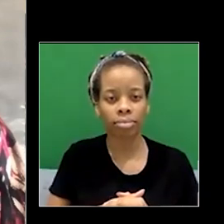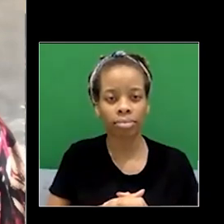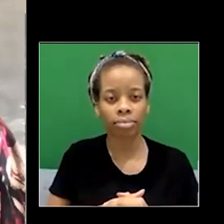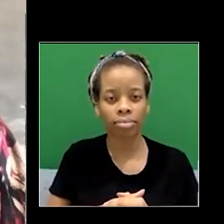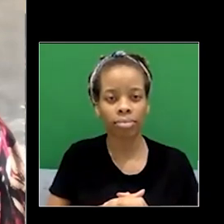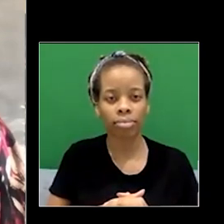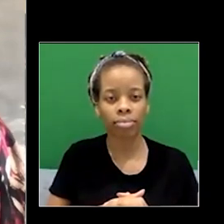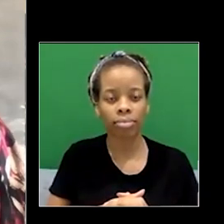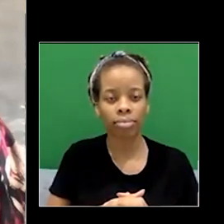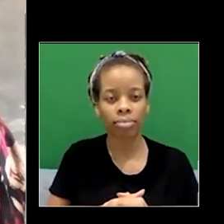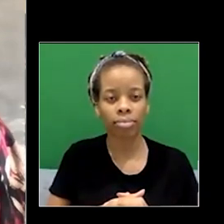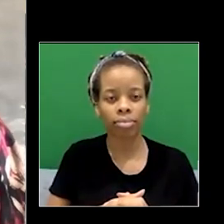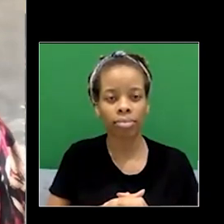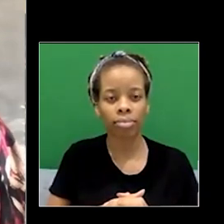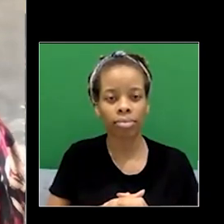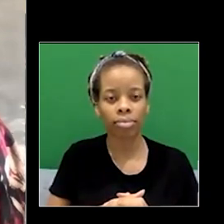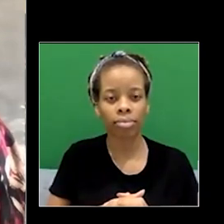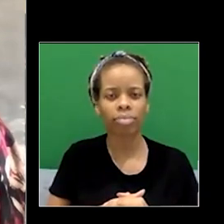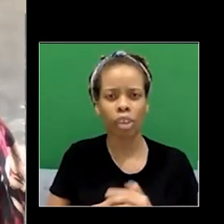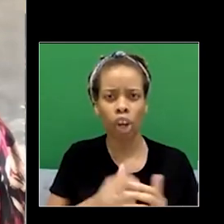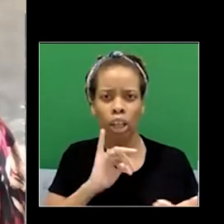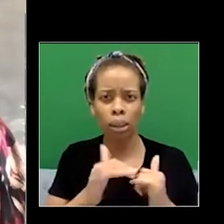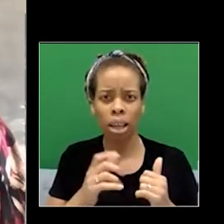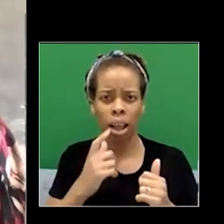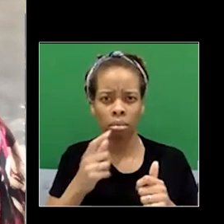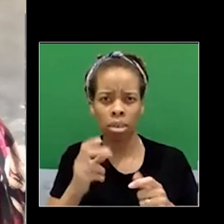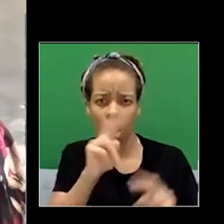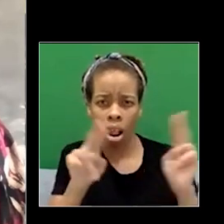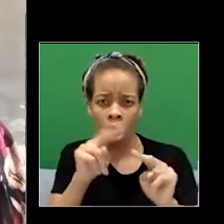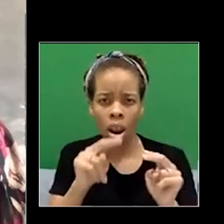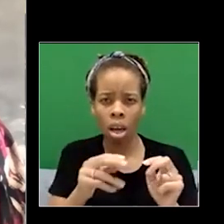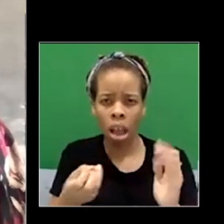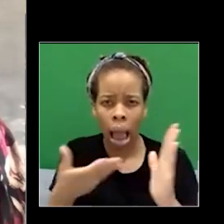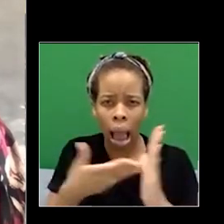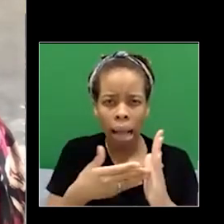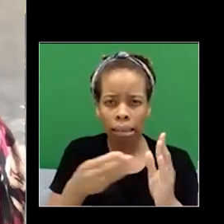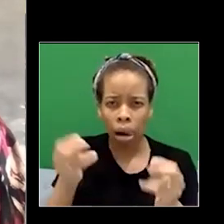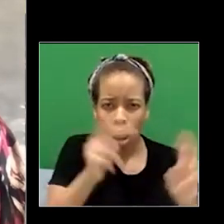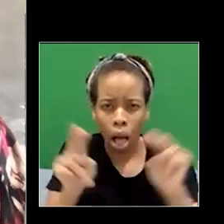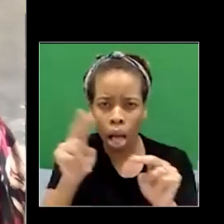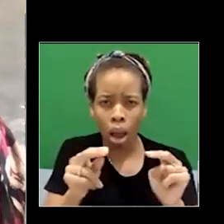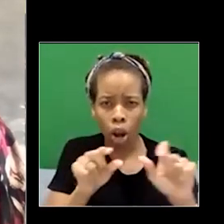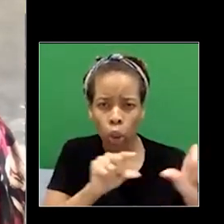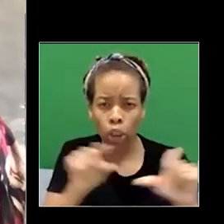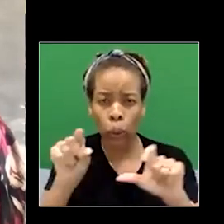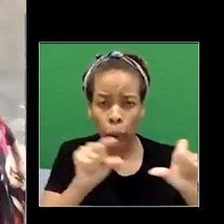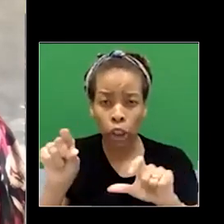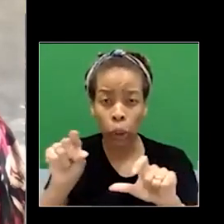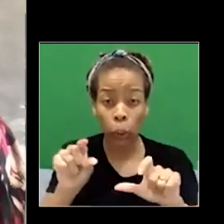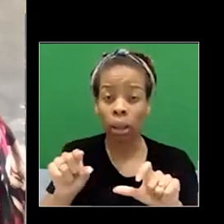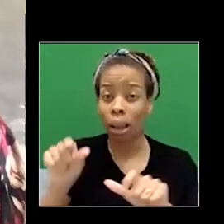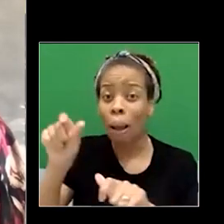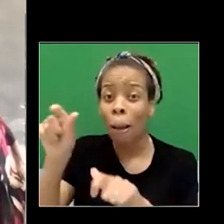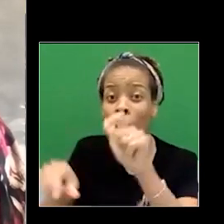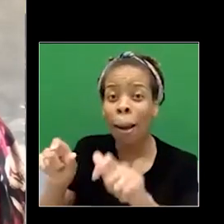the other end of that, when you push something too far and you lose, you think you've lost it. I mean, I hear this a lot from painting students as well, is